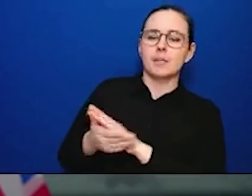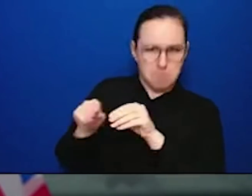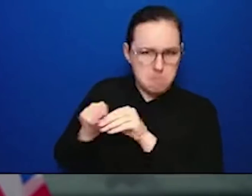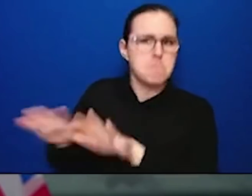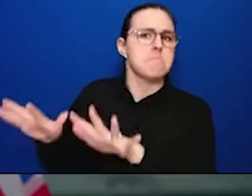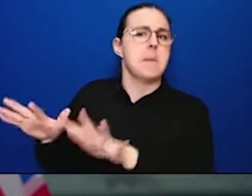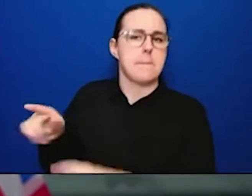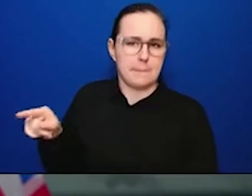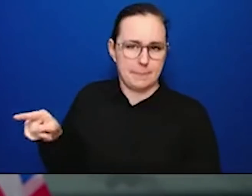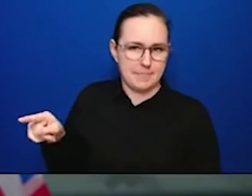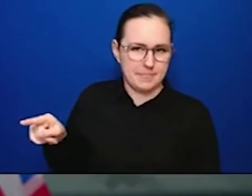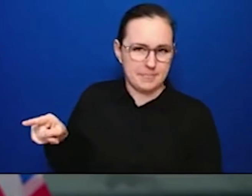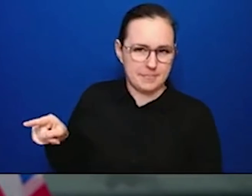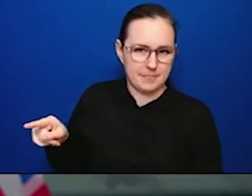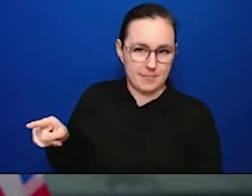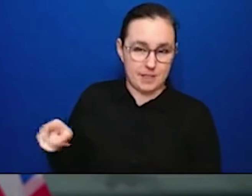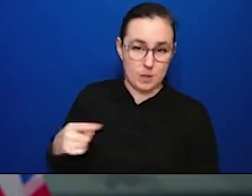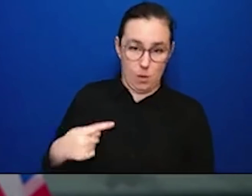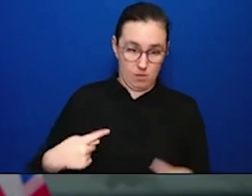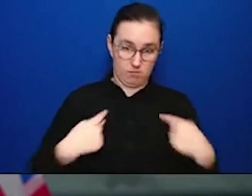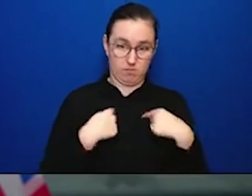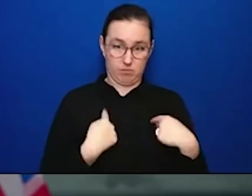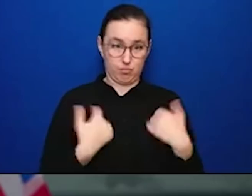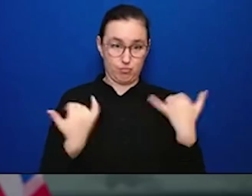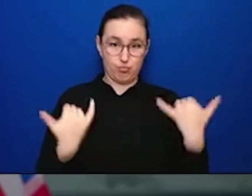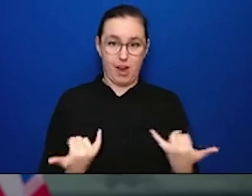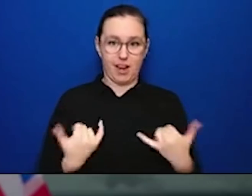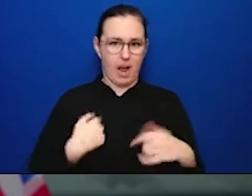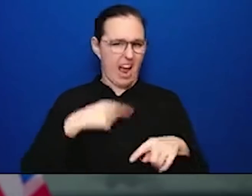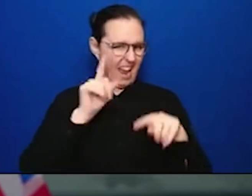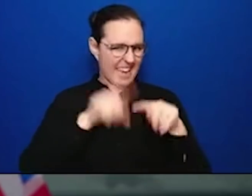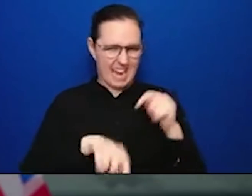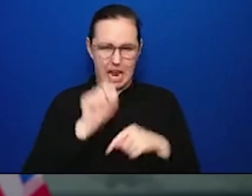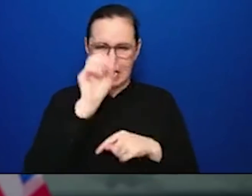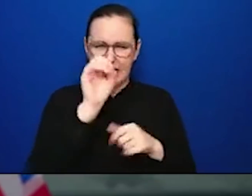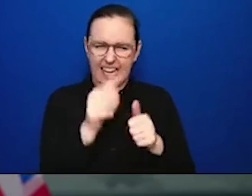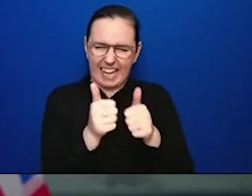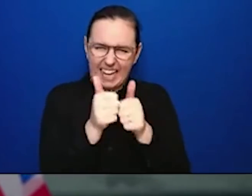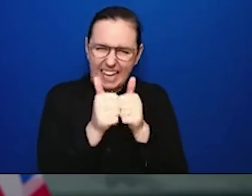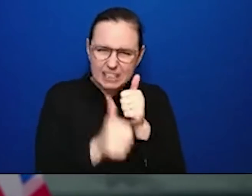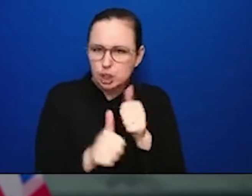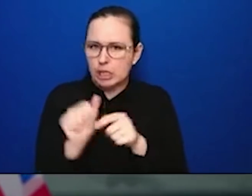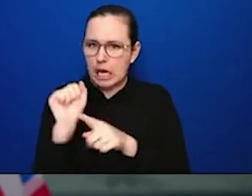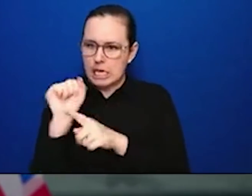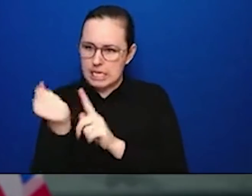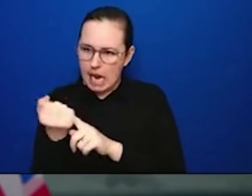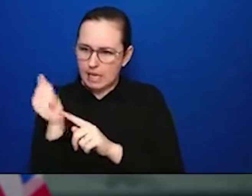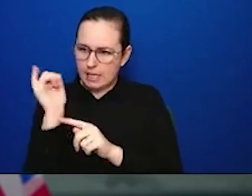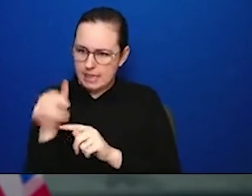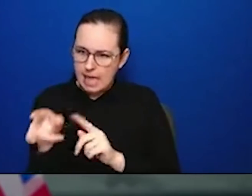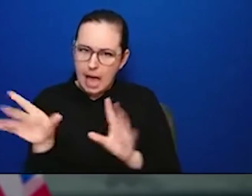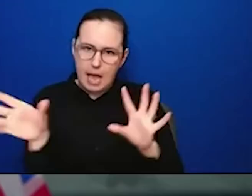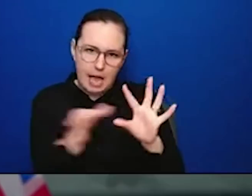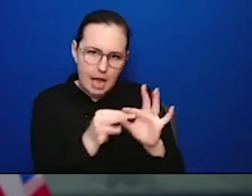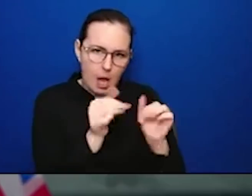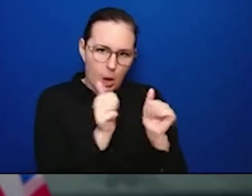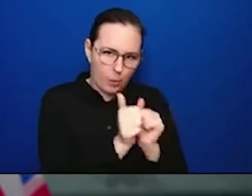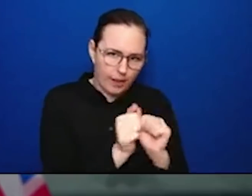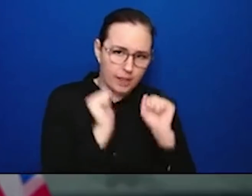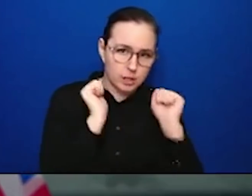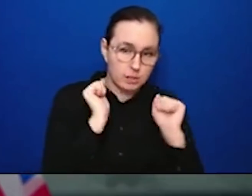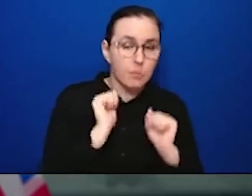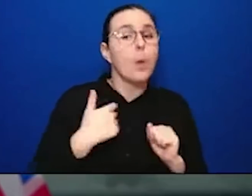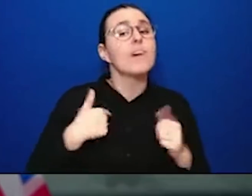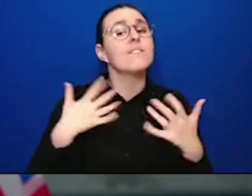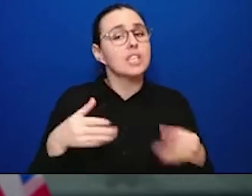and certainly right now, I can't tell you every single case that's been linked to a gym, but we can tell you that we've seen this